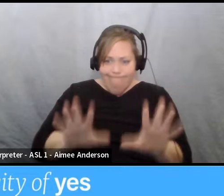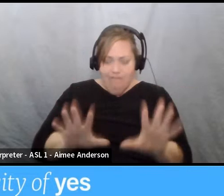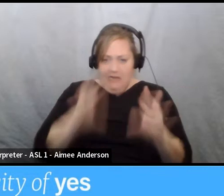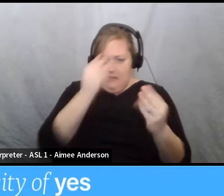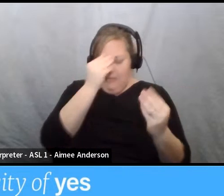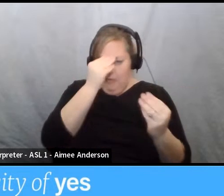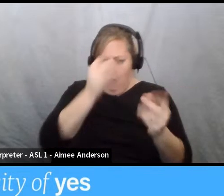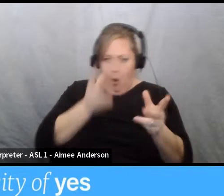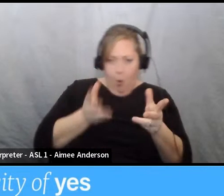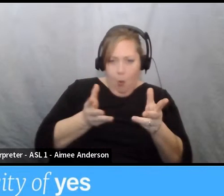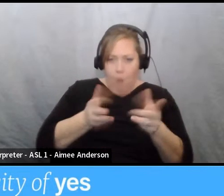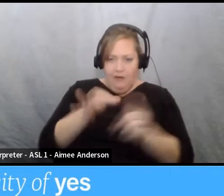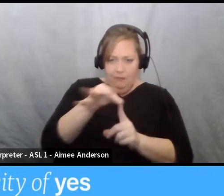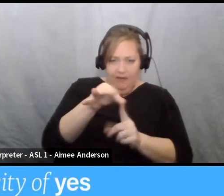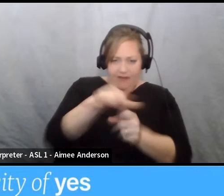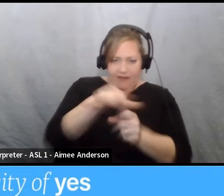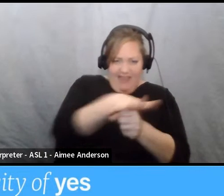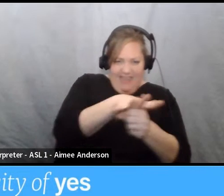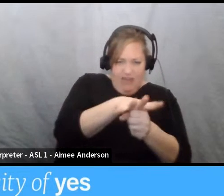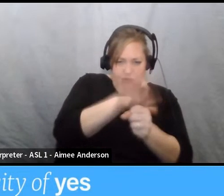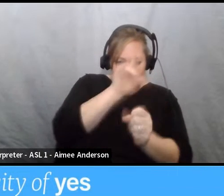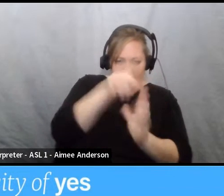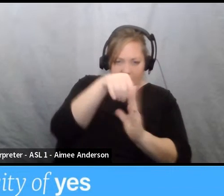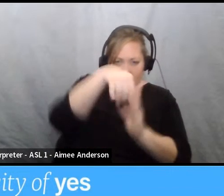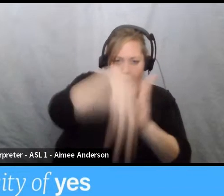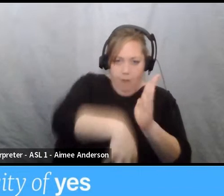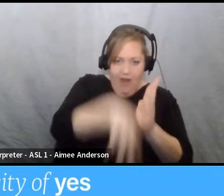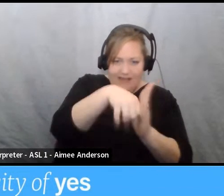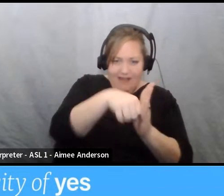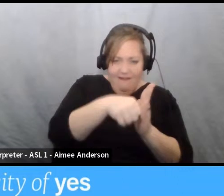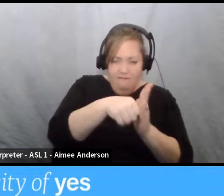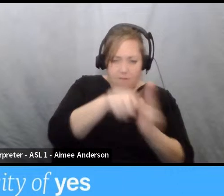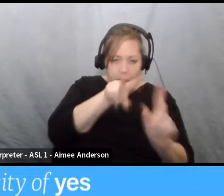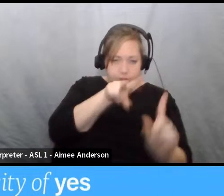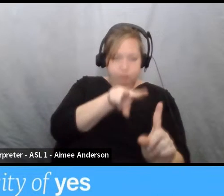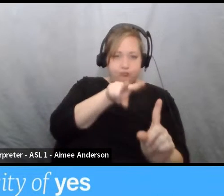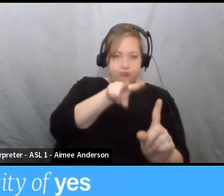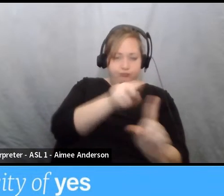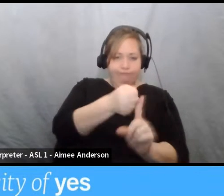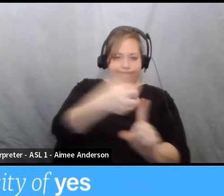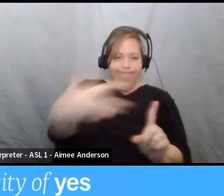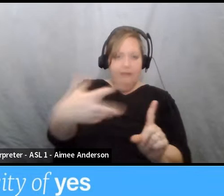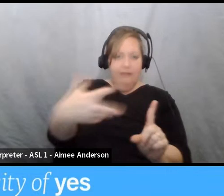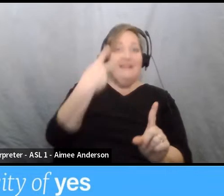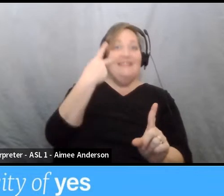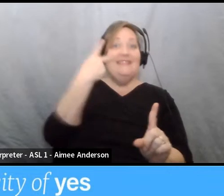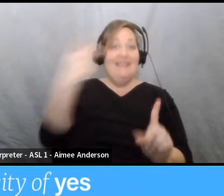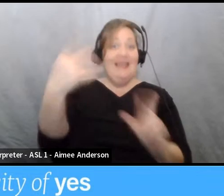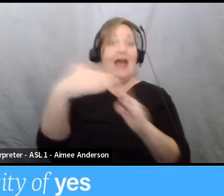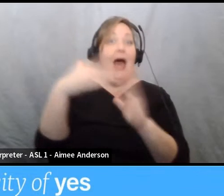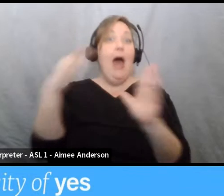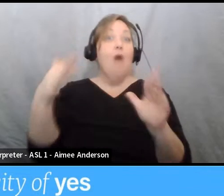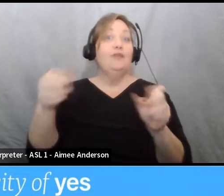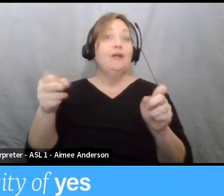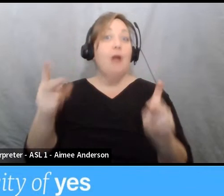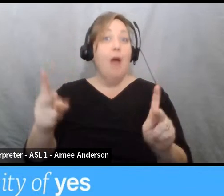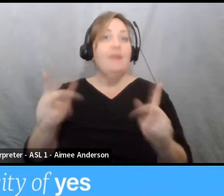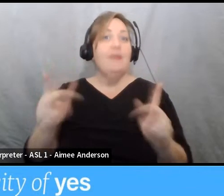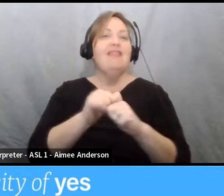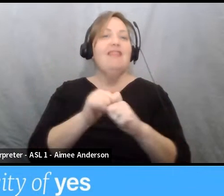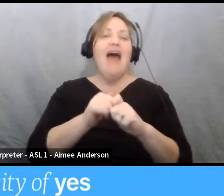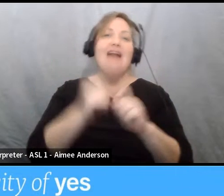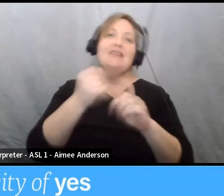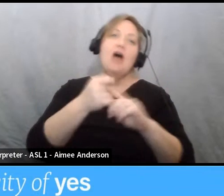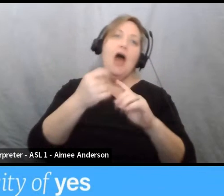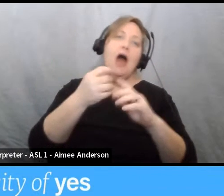about particular issues in a comprehensive way. And so that's what we see housing opportunity as being, is a comprehensive